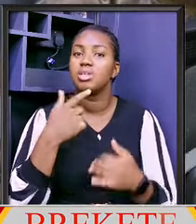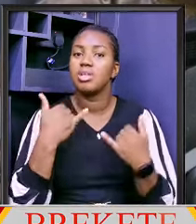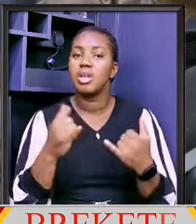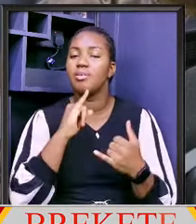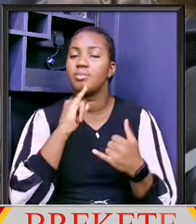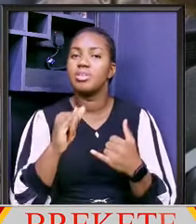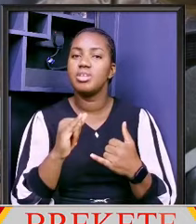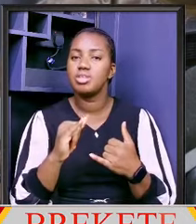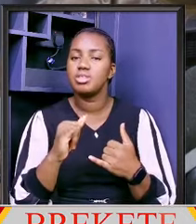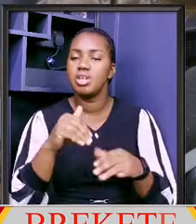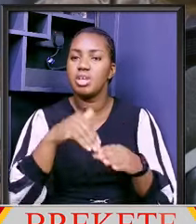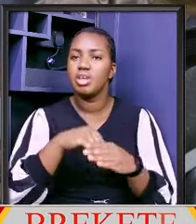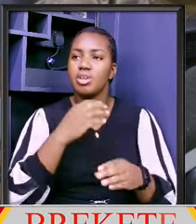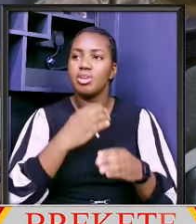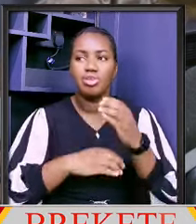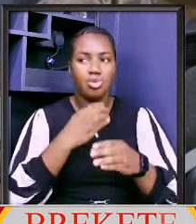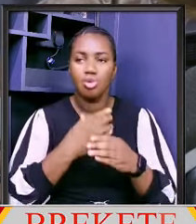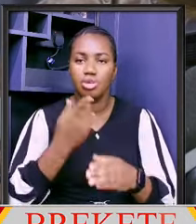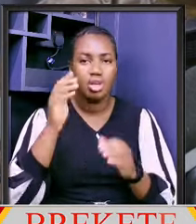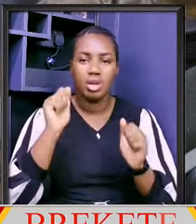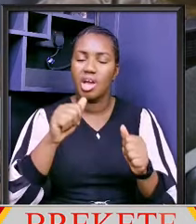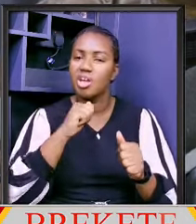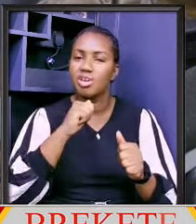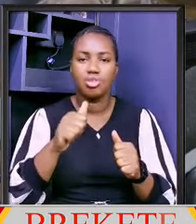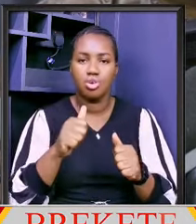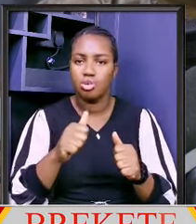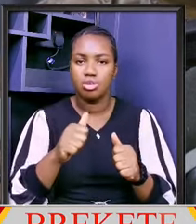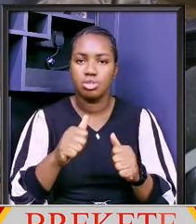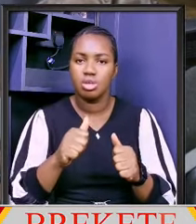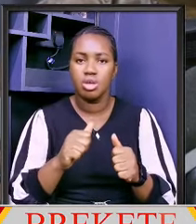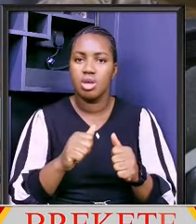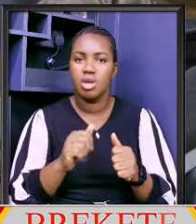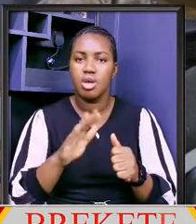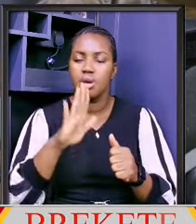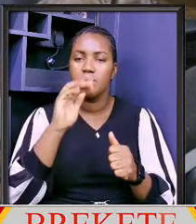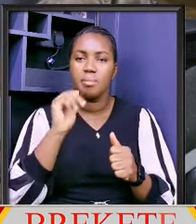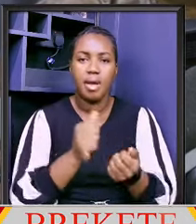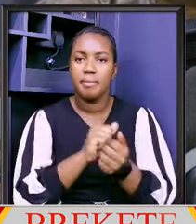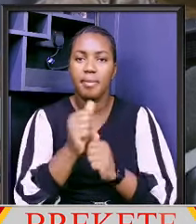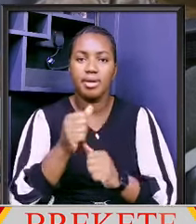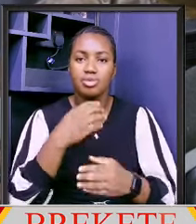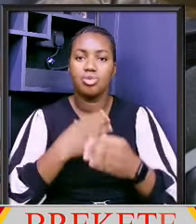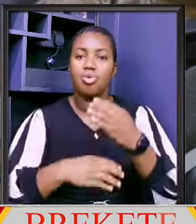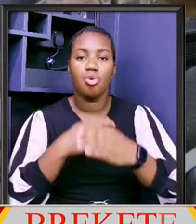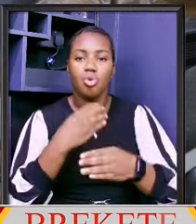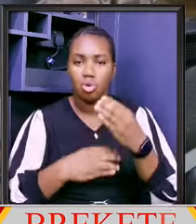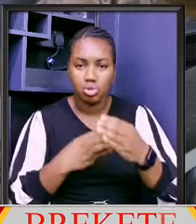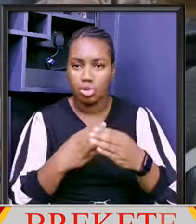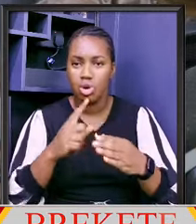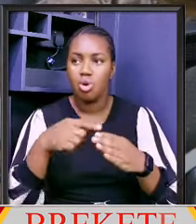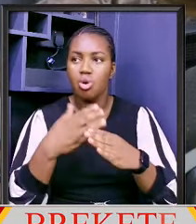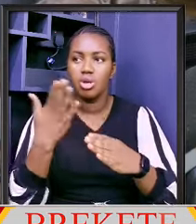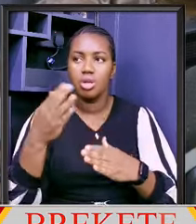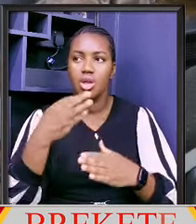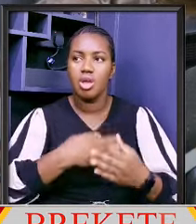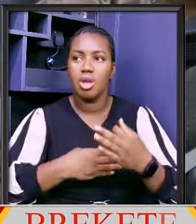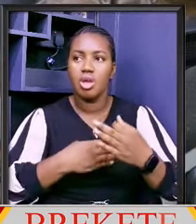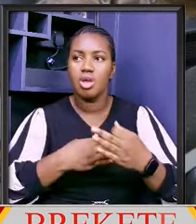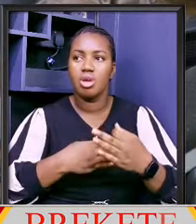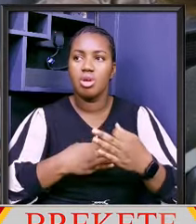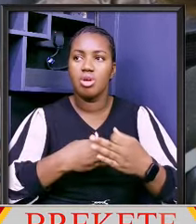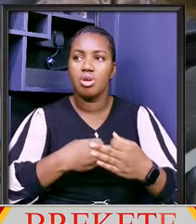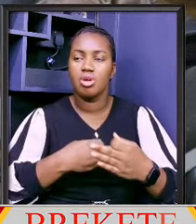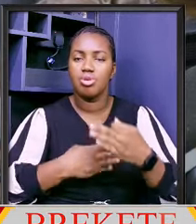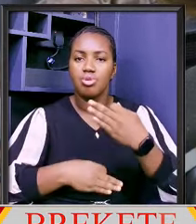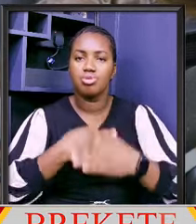him to by court court when they have case? Not when at they all. Rule, when they rule for judgment, is it they want to compromise the